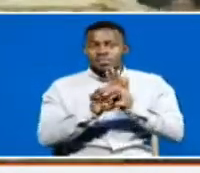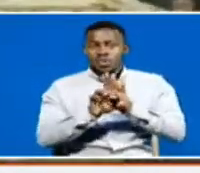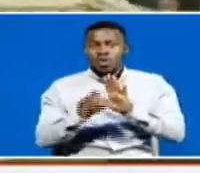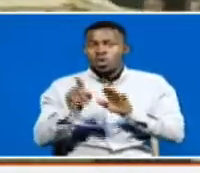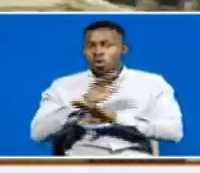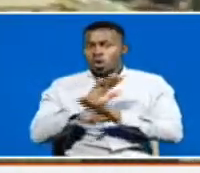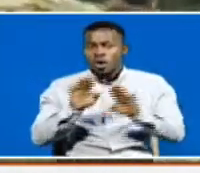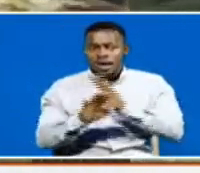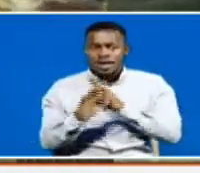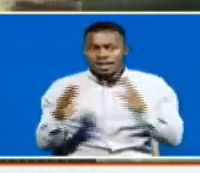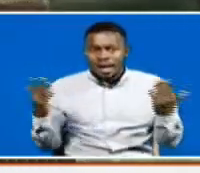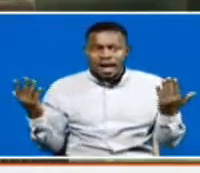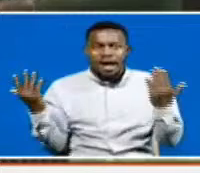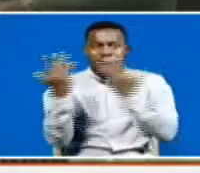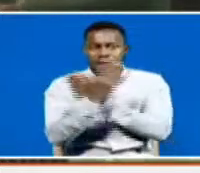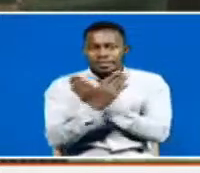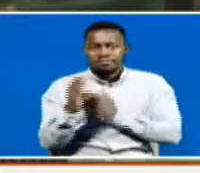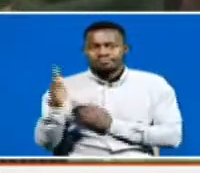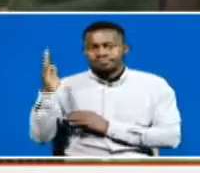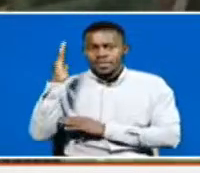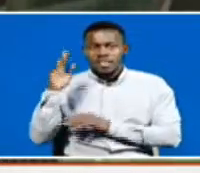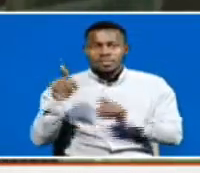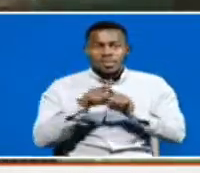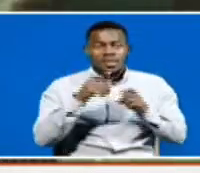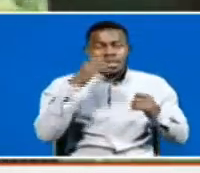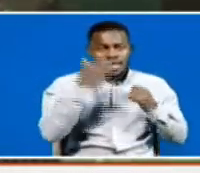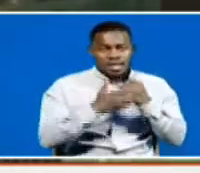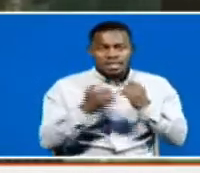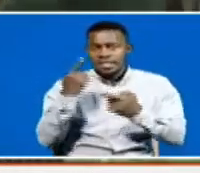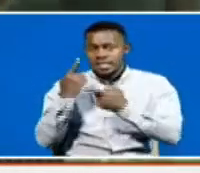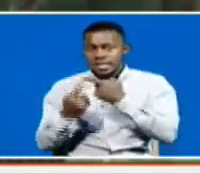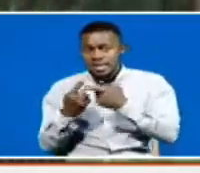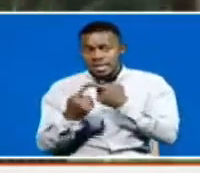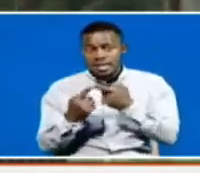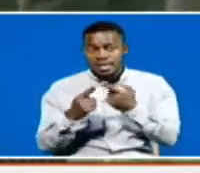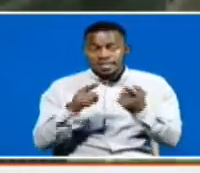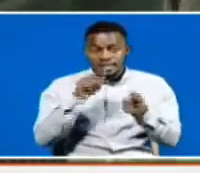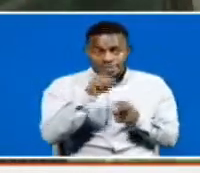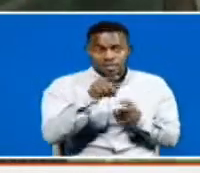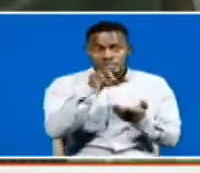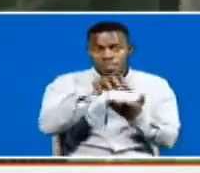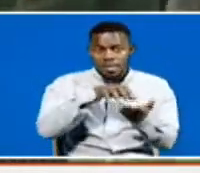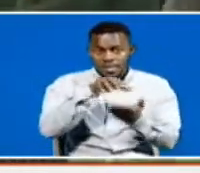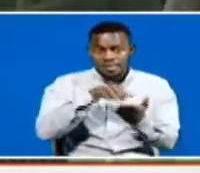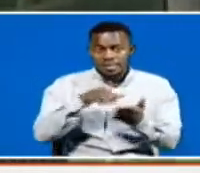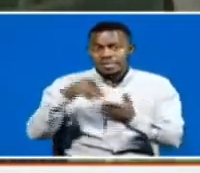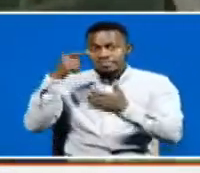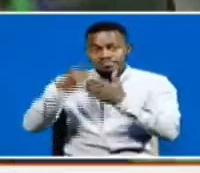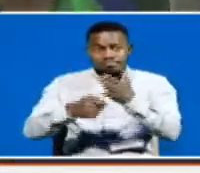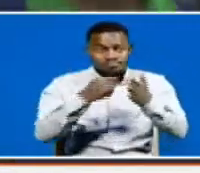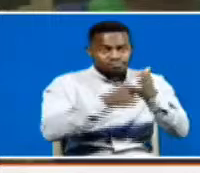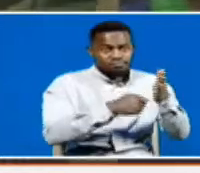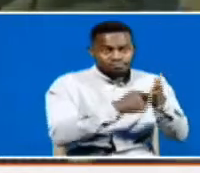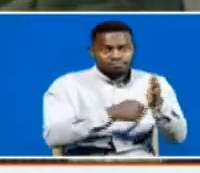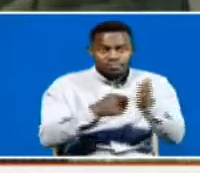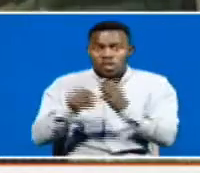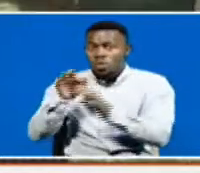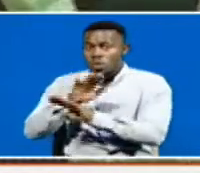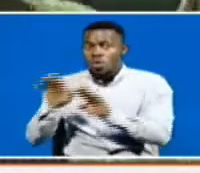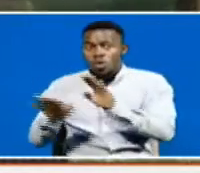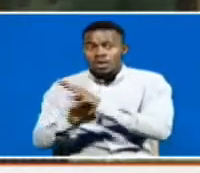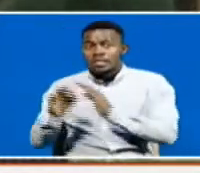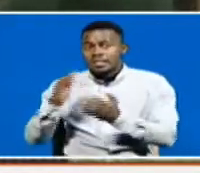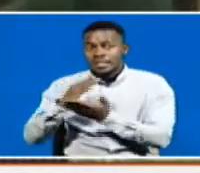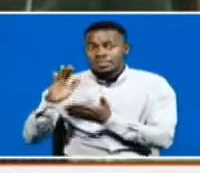all-night stock-taking. At the end of the year, Carrefour charges suppliers at least three types of non-negotiable rebates